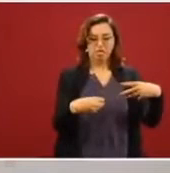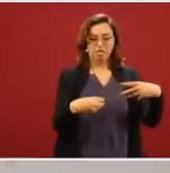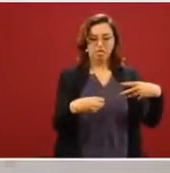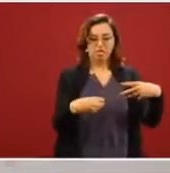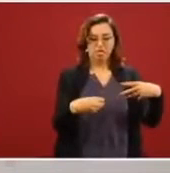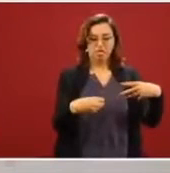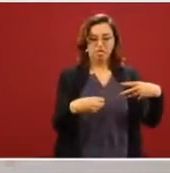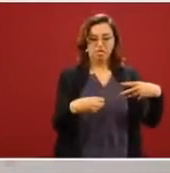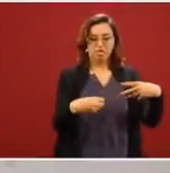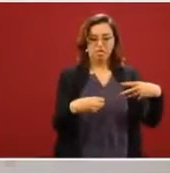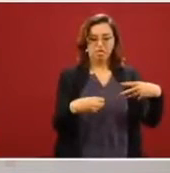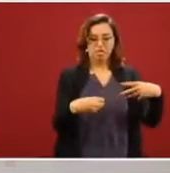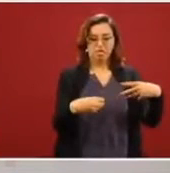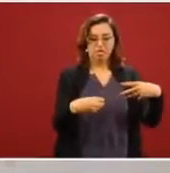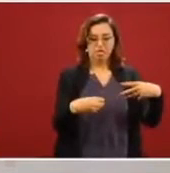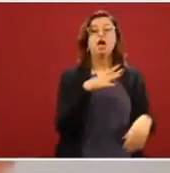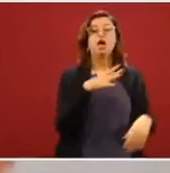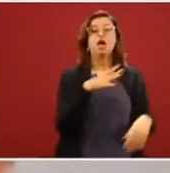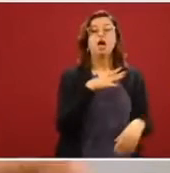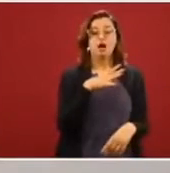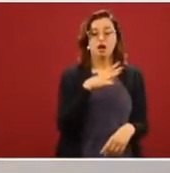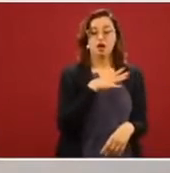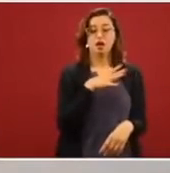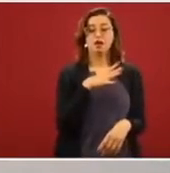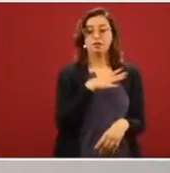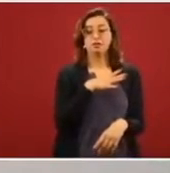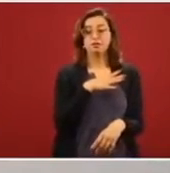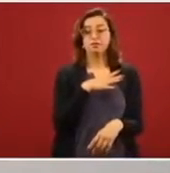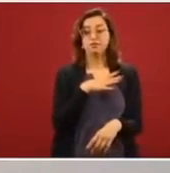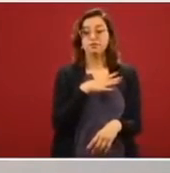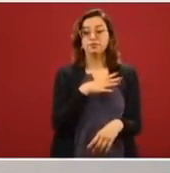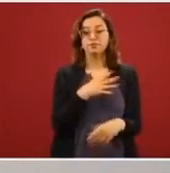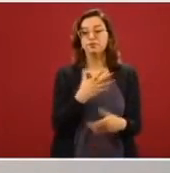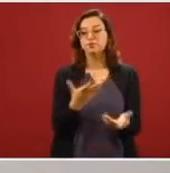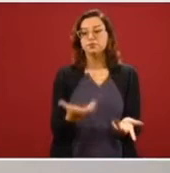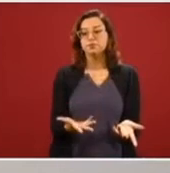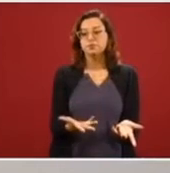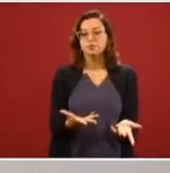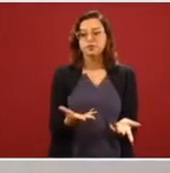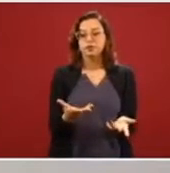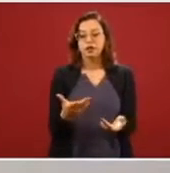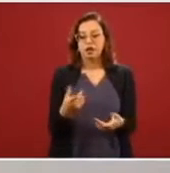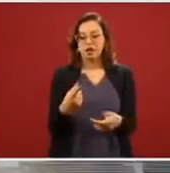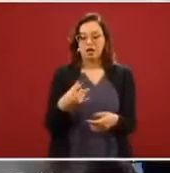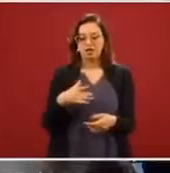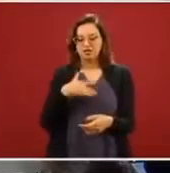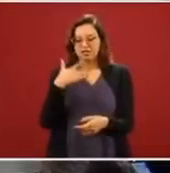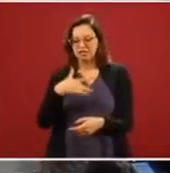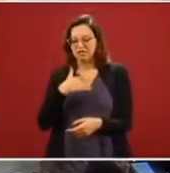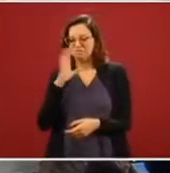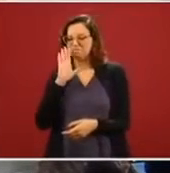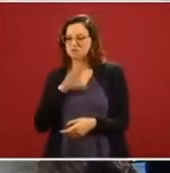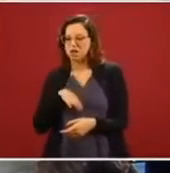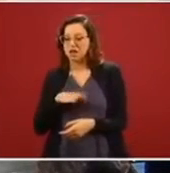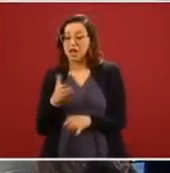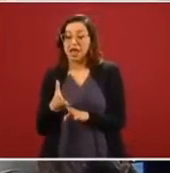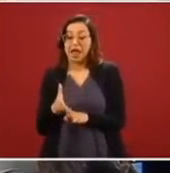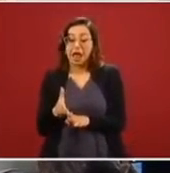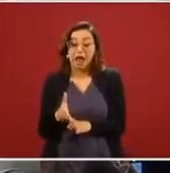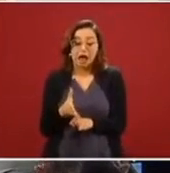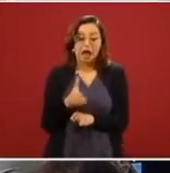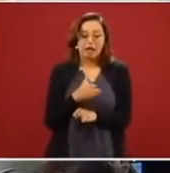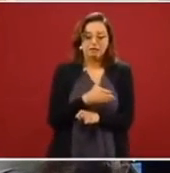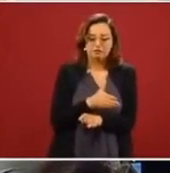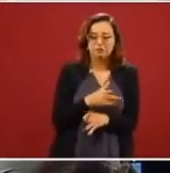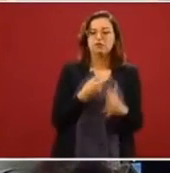but that has also been que recognized durante algunos pocos días antes del that inicio de los within a síntomas few puede days haber